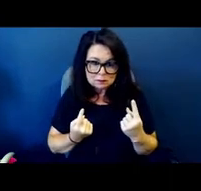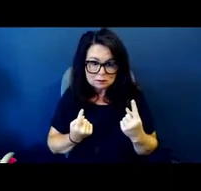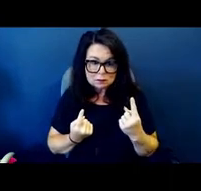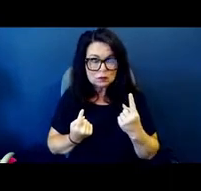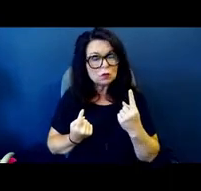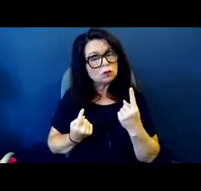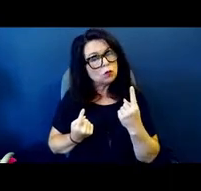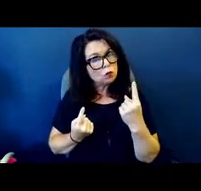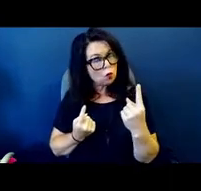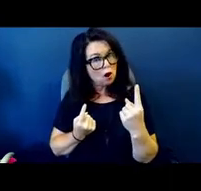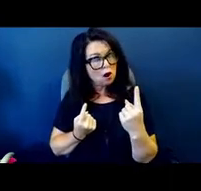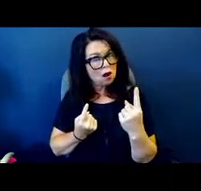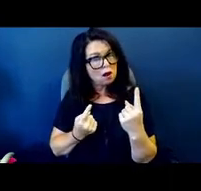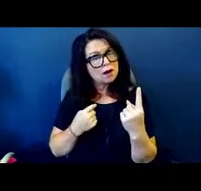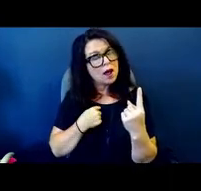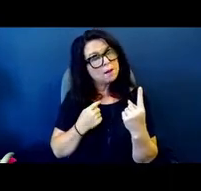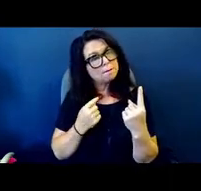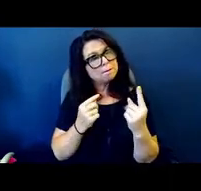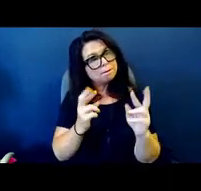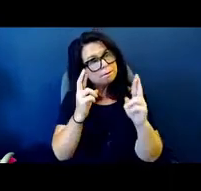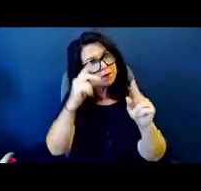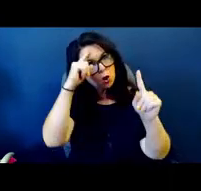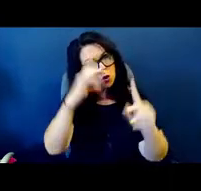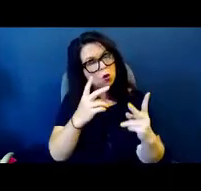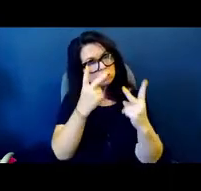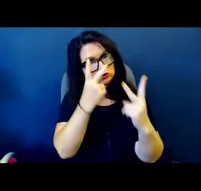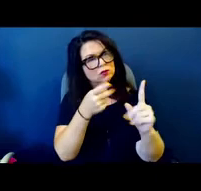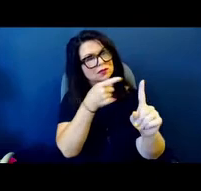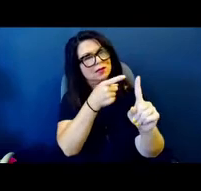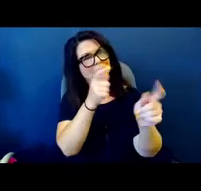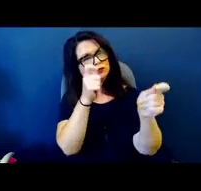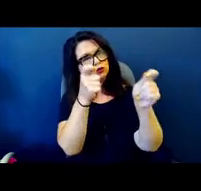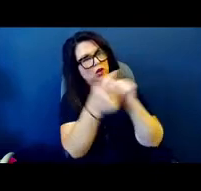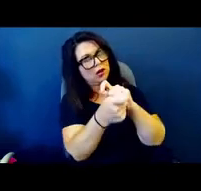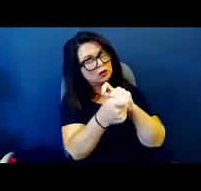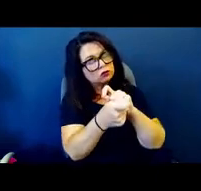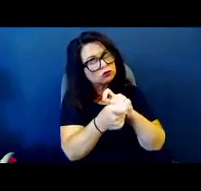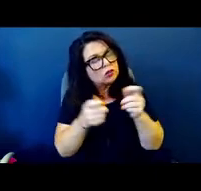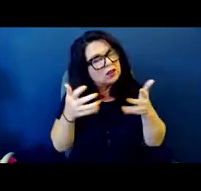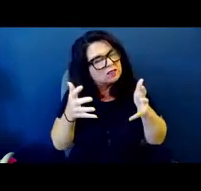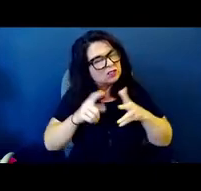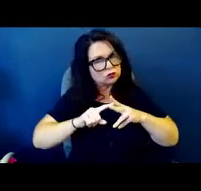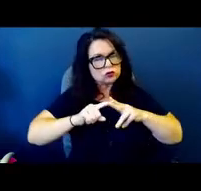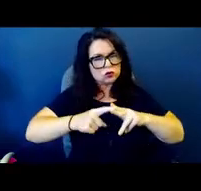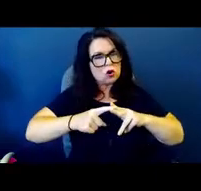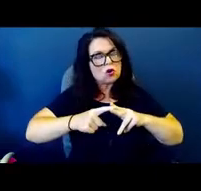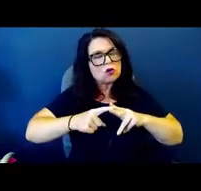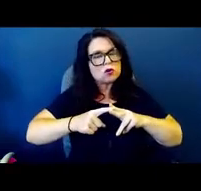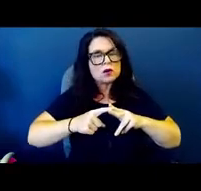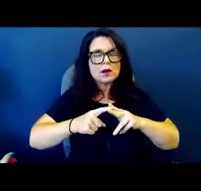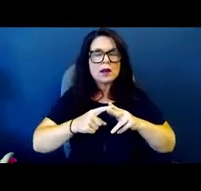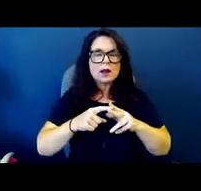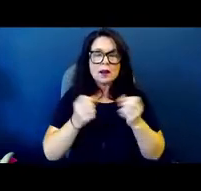I hope to see change, and that's already starting now in all sorts of industries,